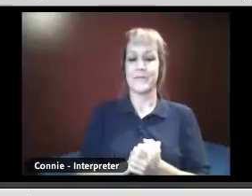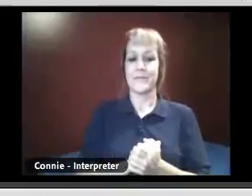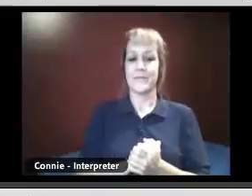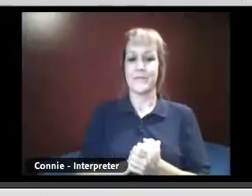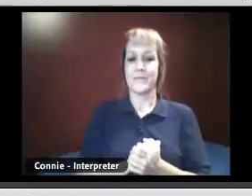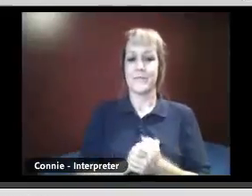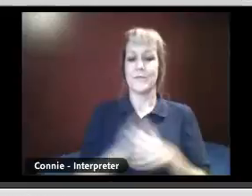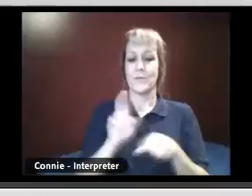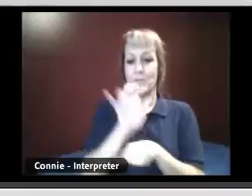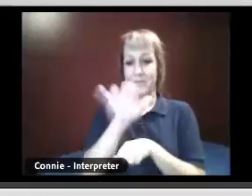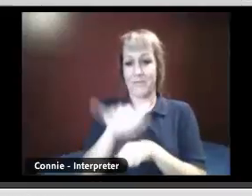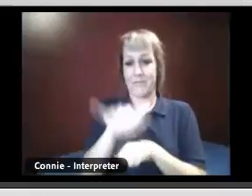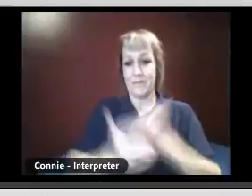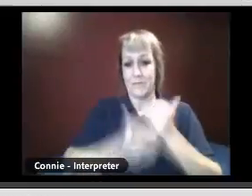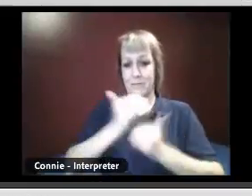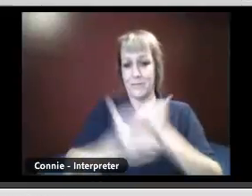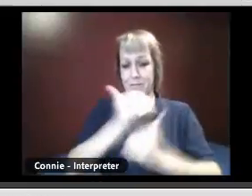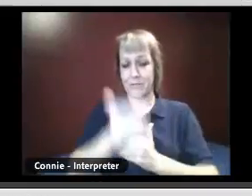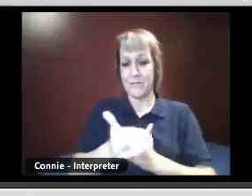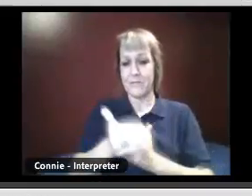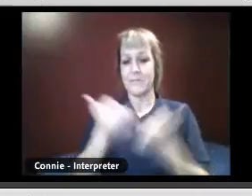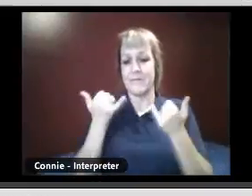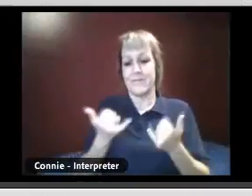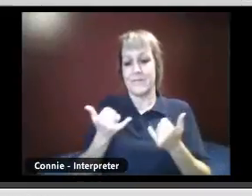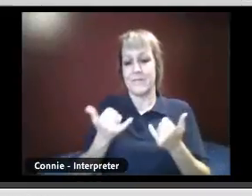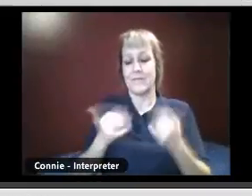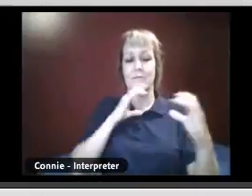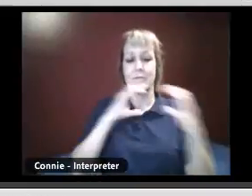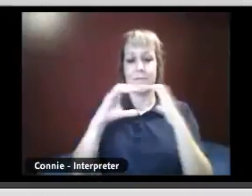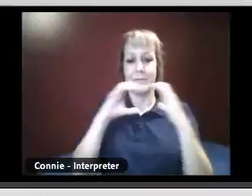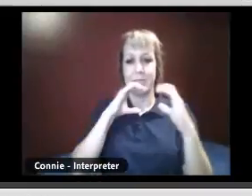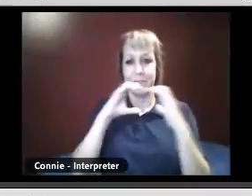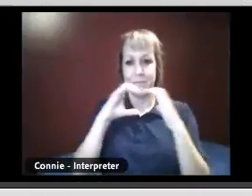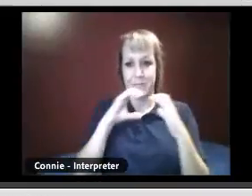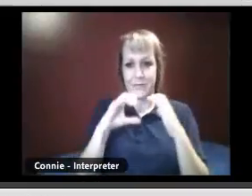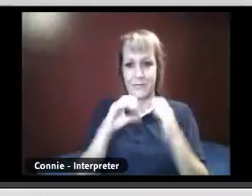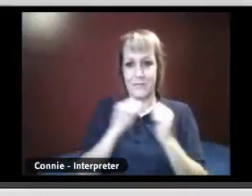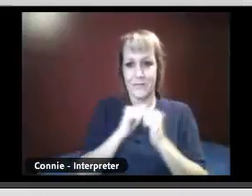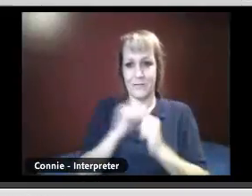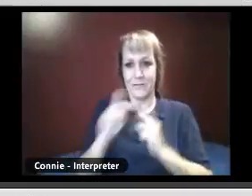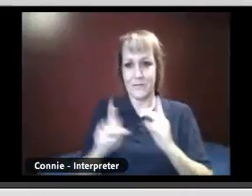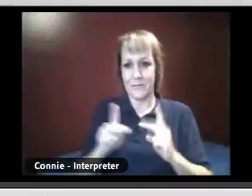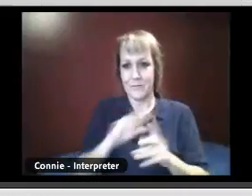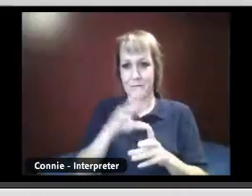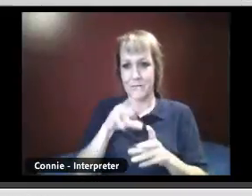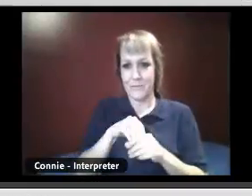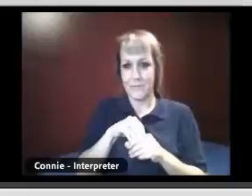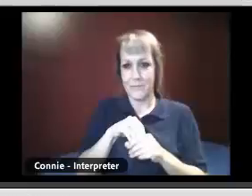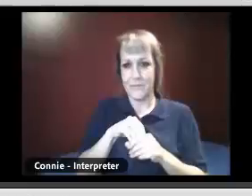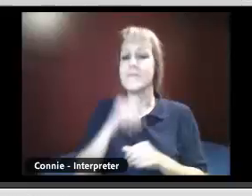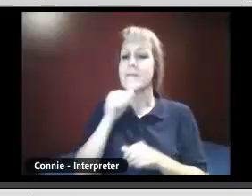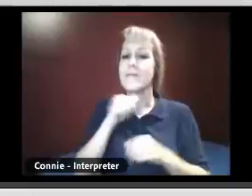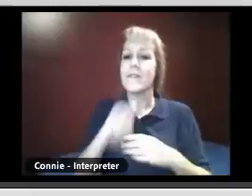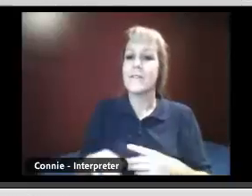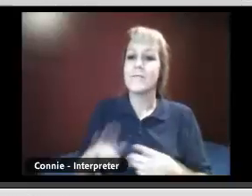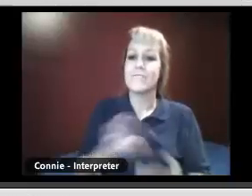Using this process, you're now having conversations with the parties involved, not